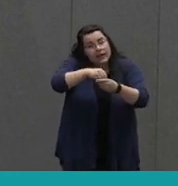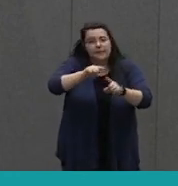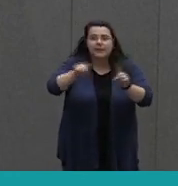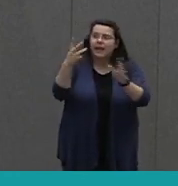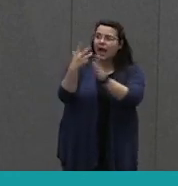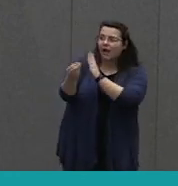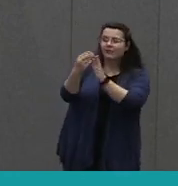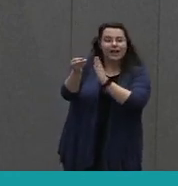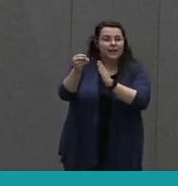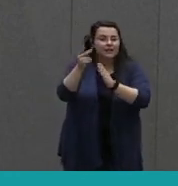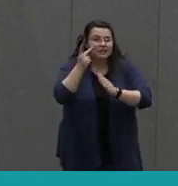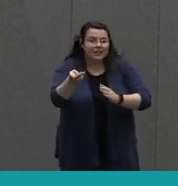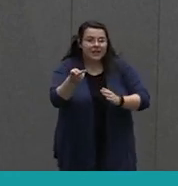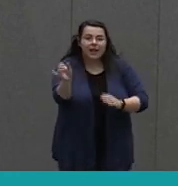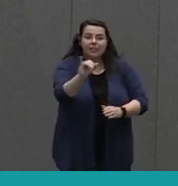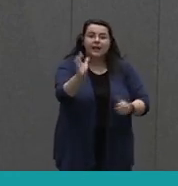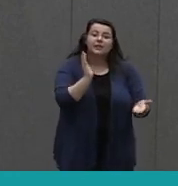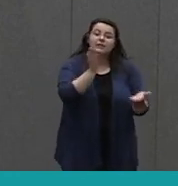Target.